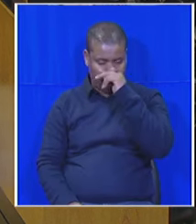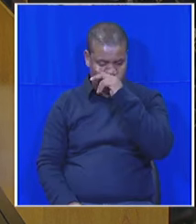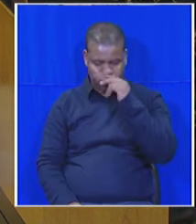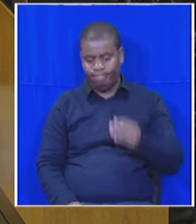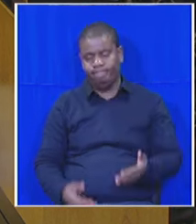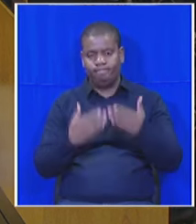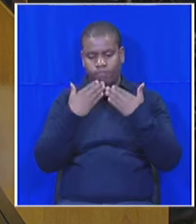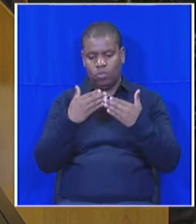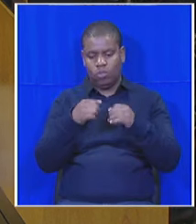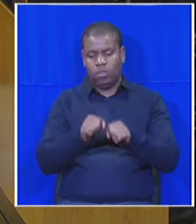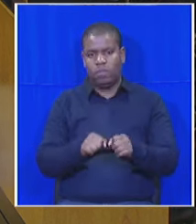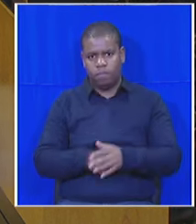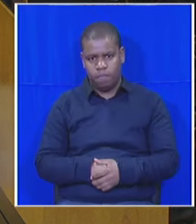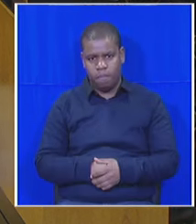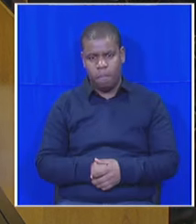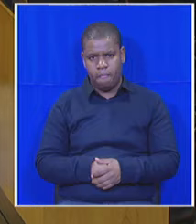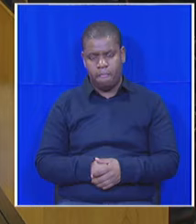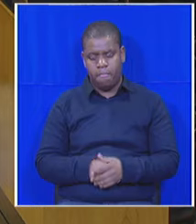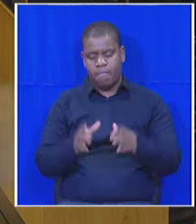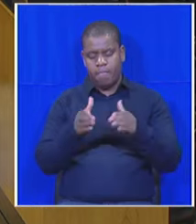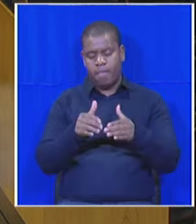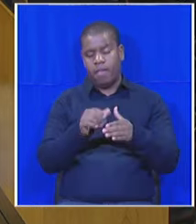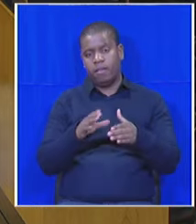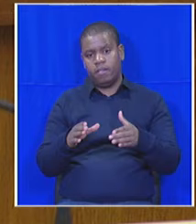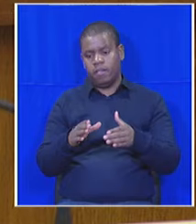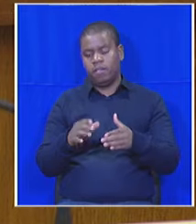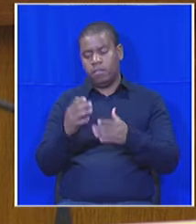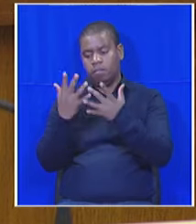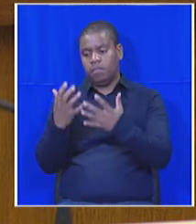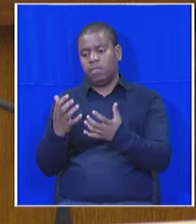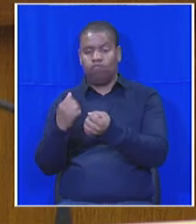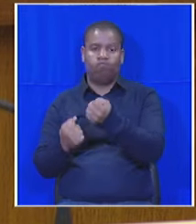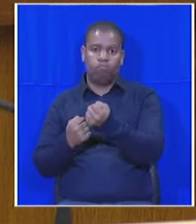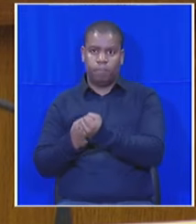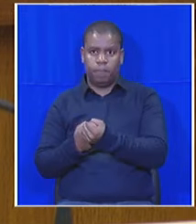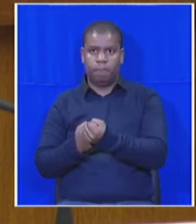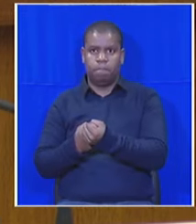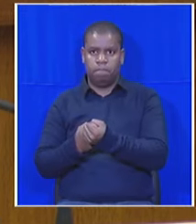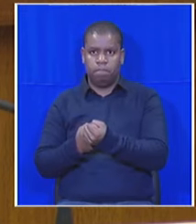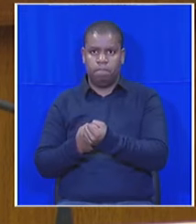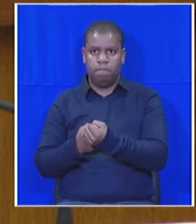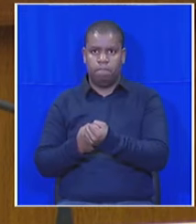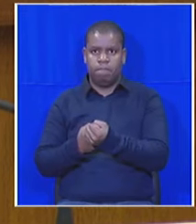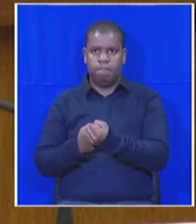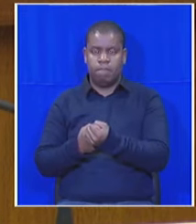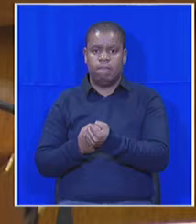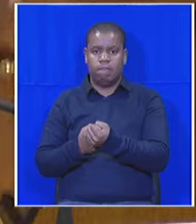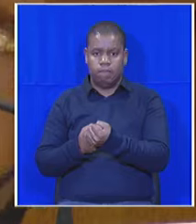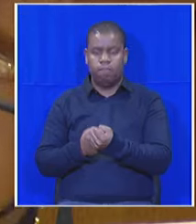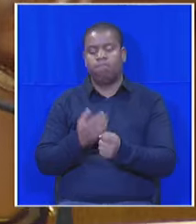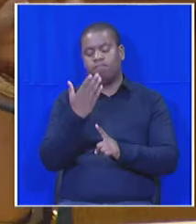Thank you, Chair. The ANC supports this budget vote. Chair, the